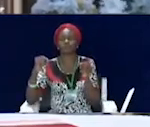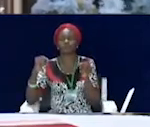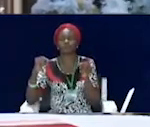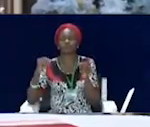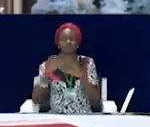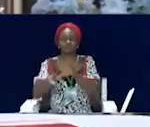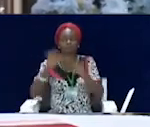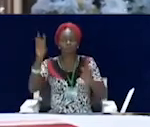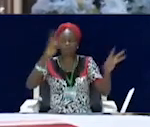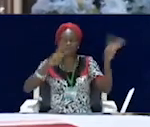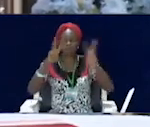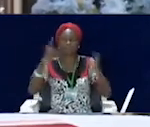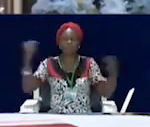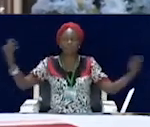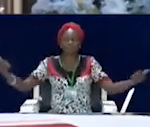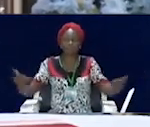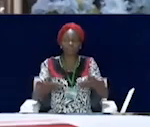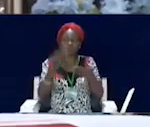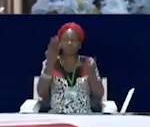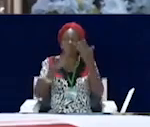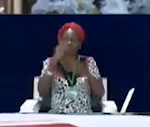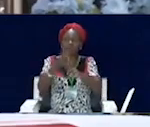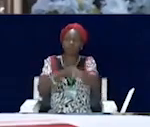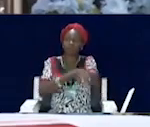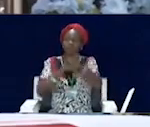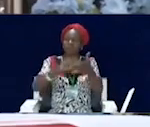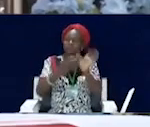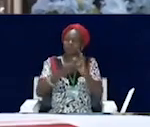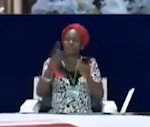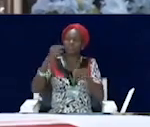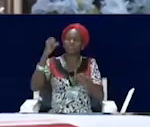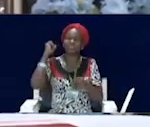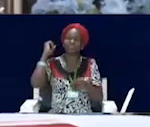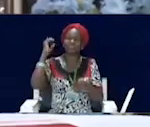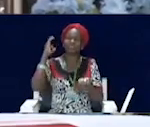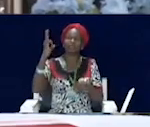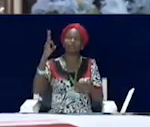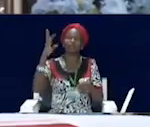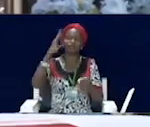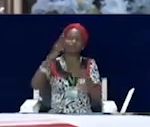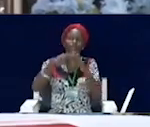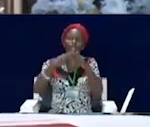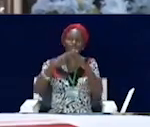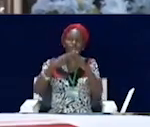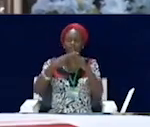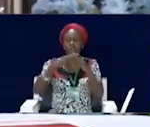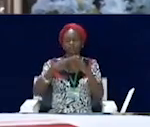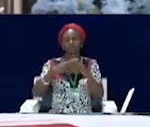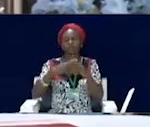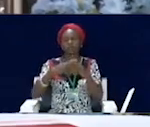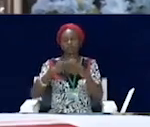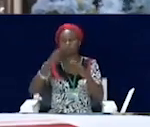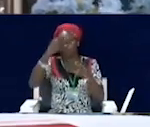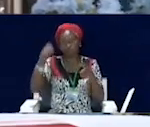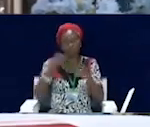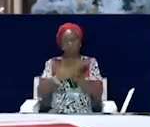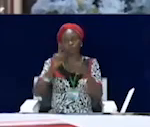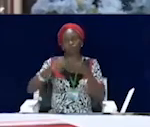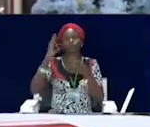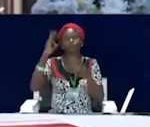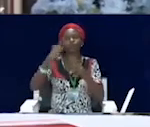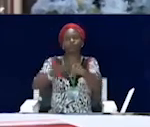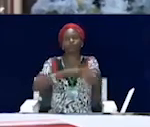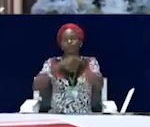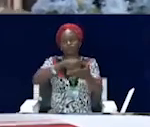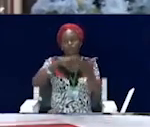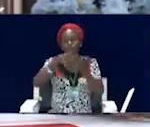Don't worry, if the introduction is long, it means the sermon will be short. Because we don't want to preach long